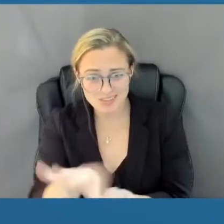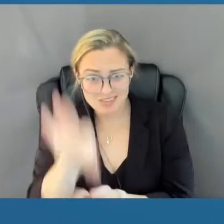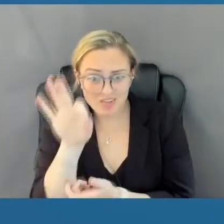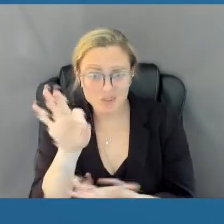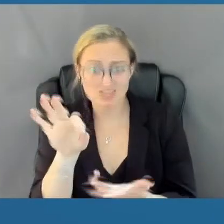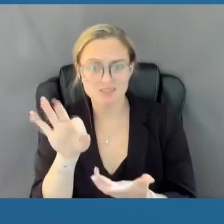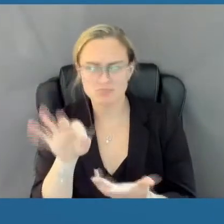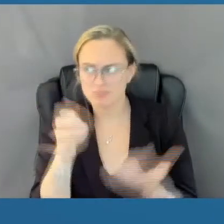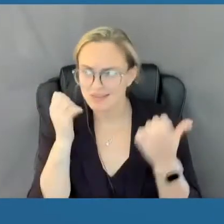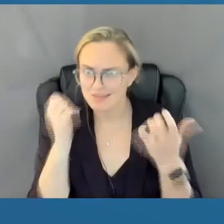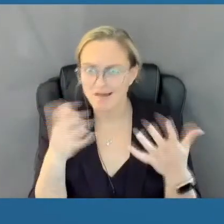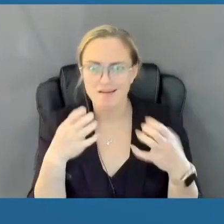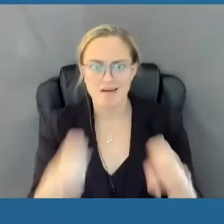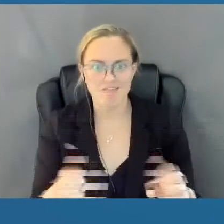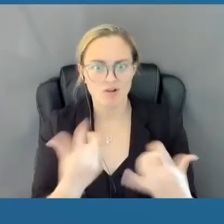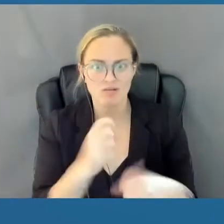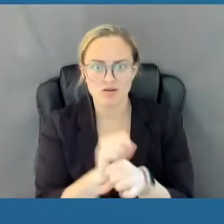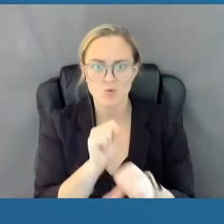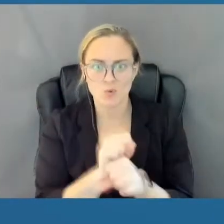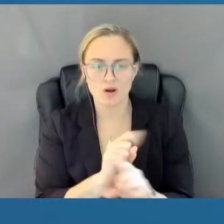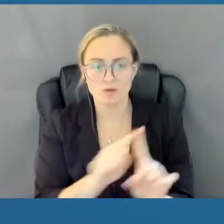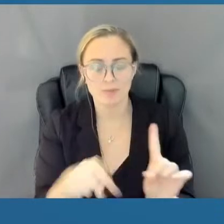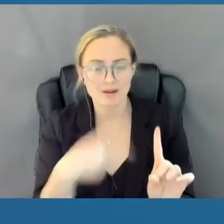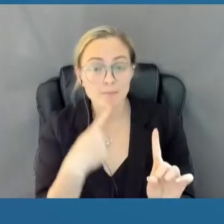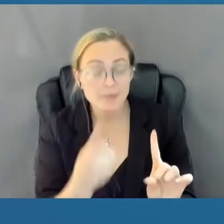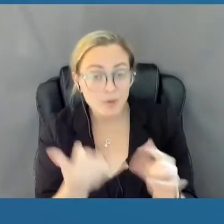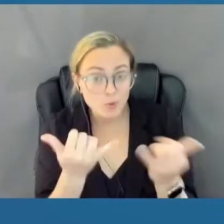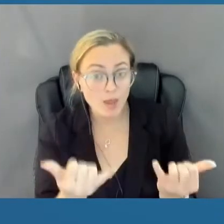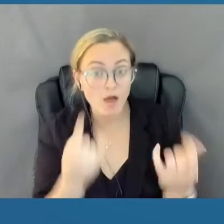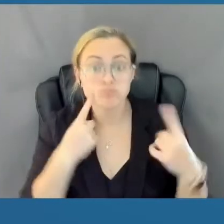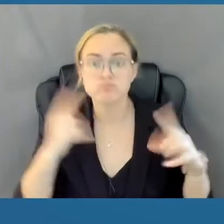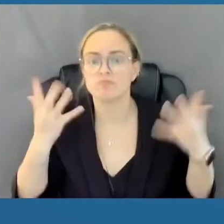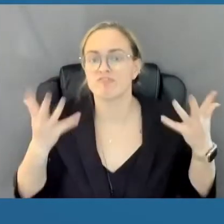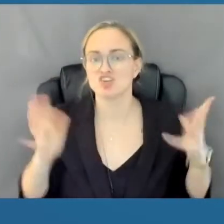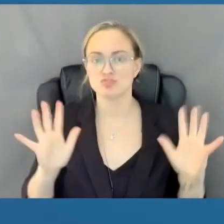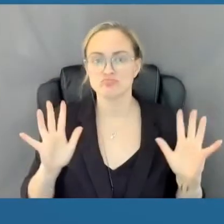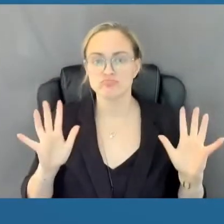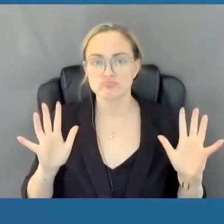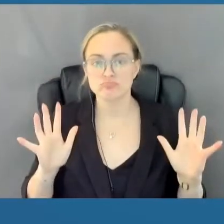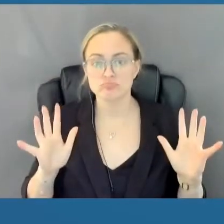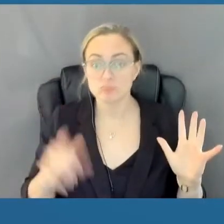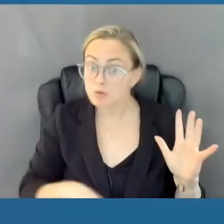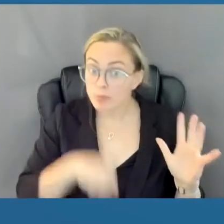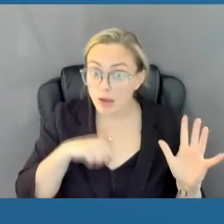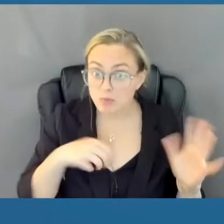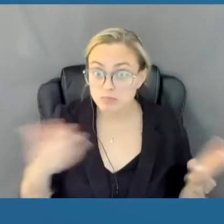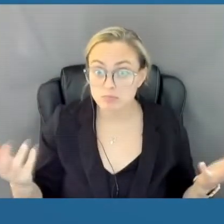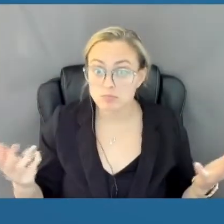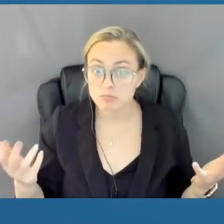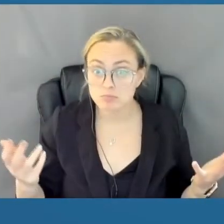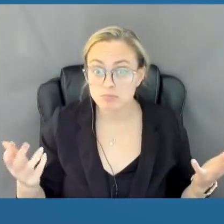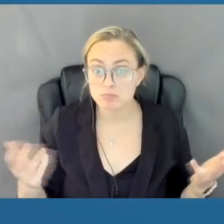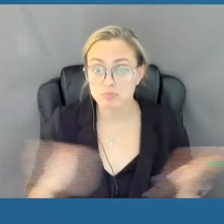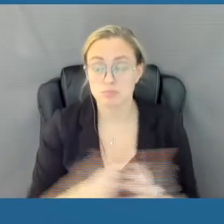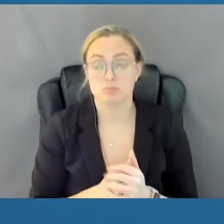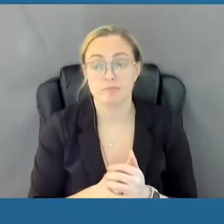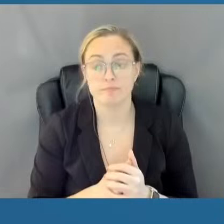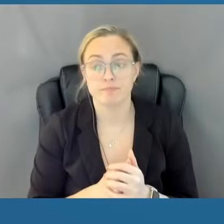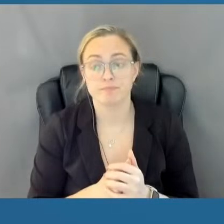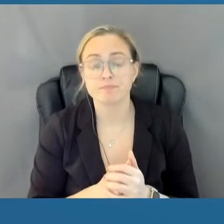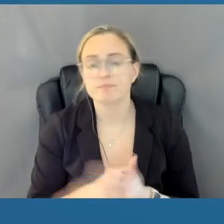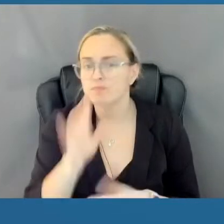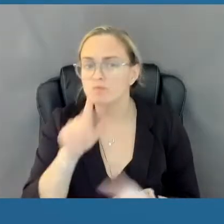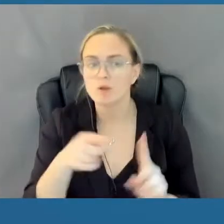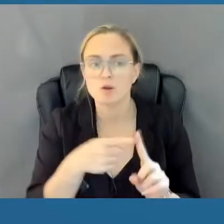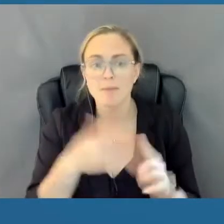And what I'm here to say is it's accomplished, and I'm really proud of it. And even, we talked about masks